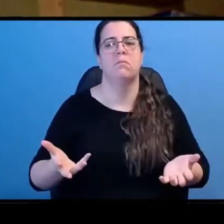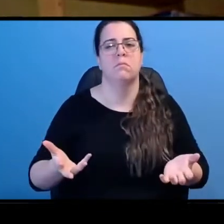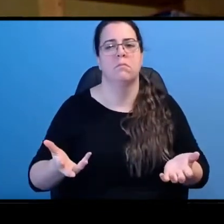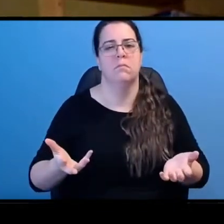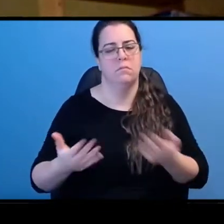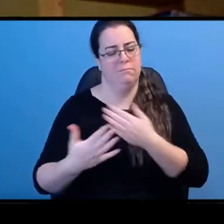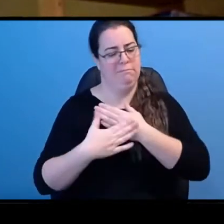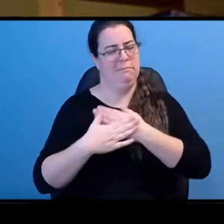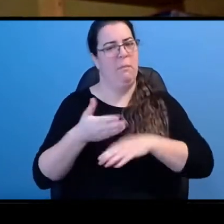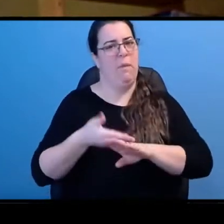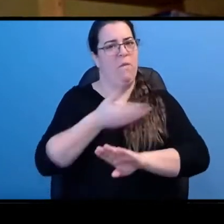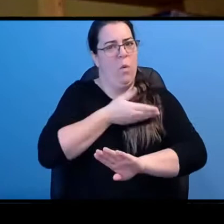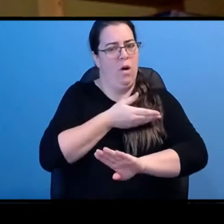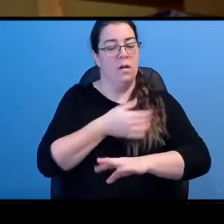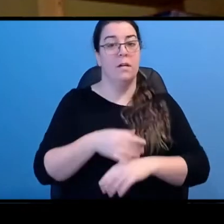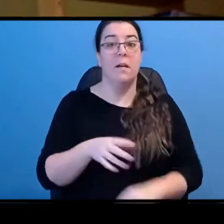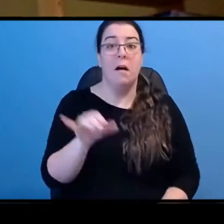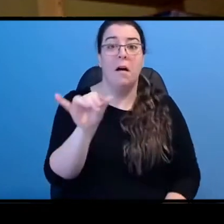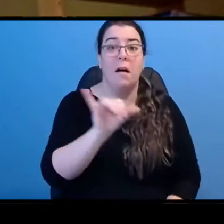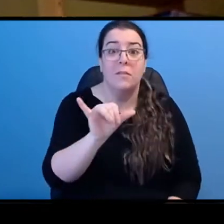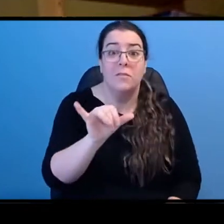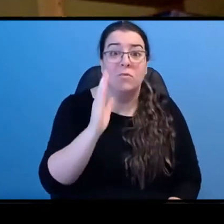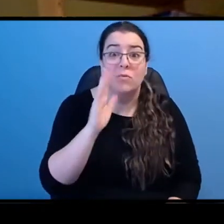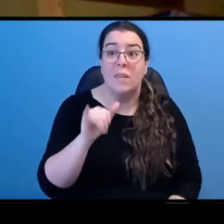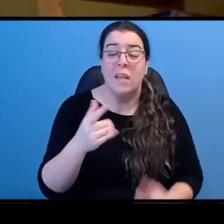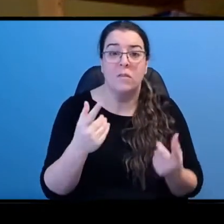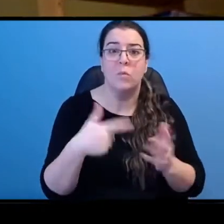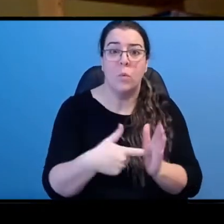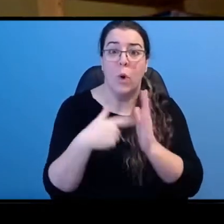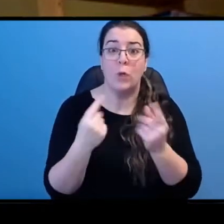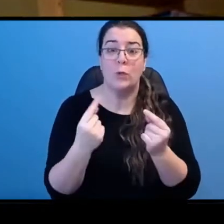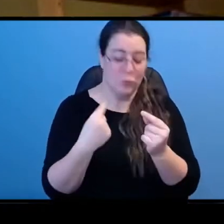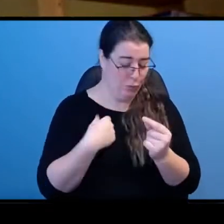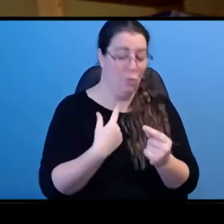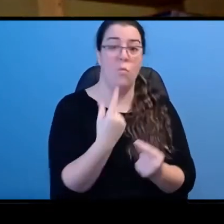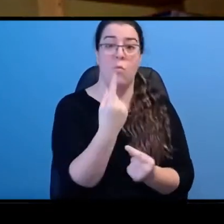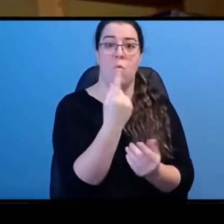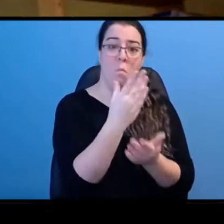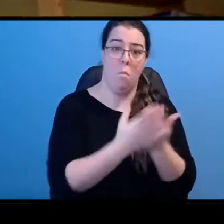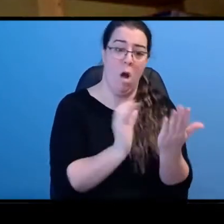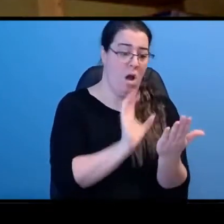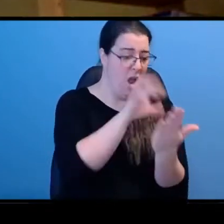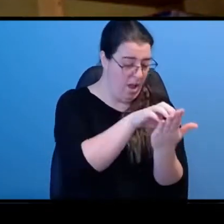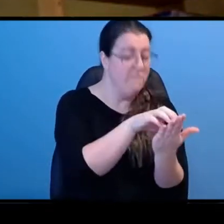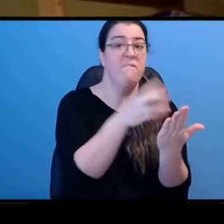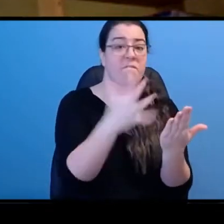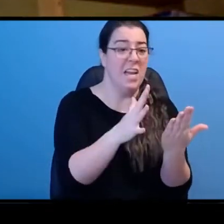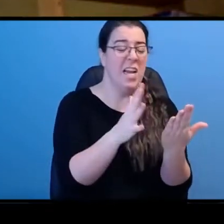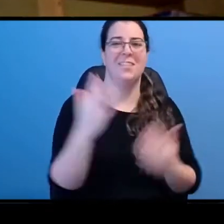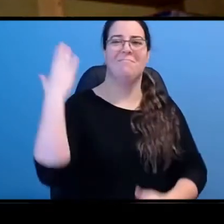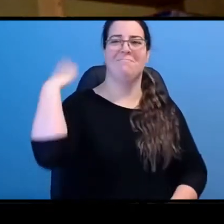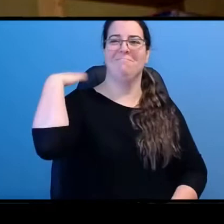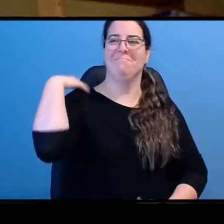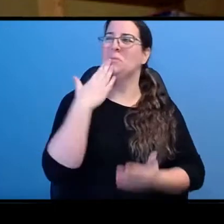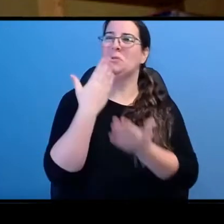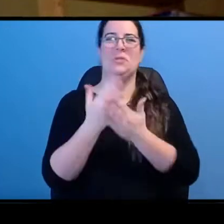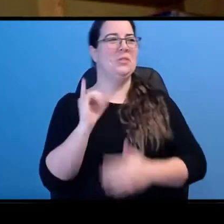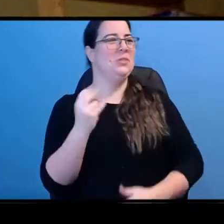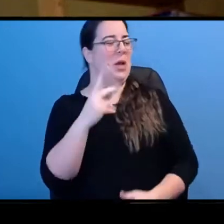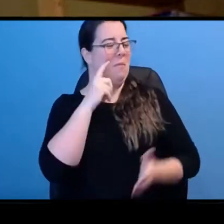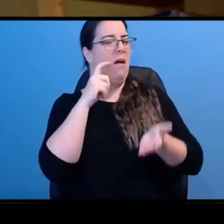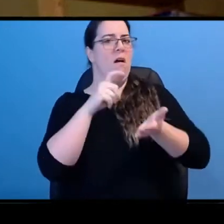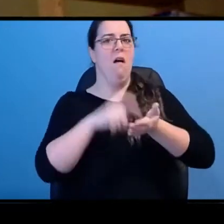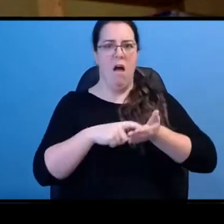back. Hey, I just finished that first section. I broke this into 12 or 15 chunks